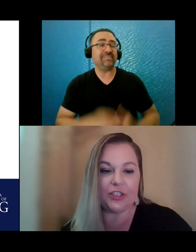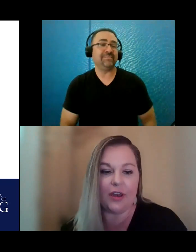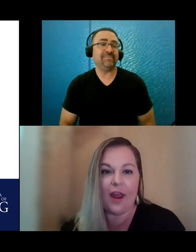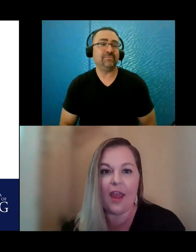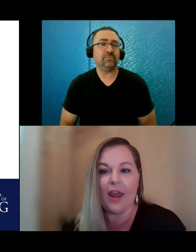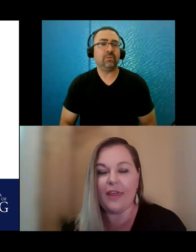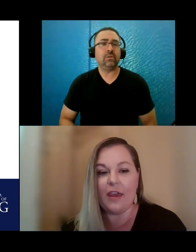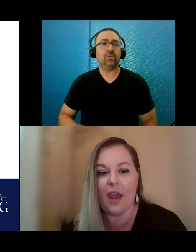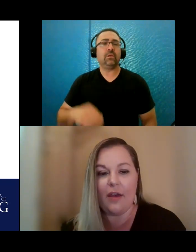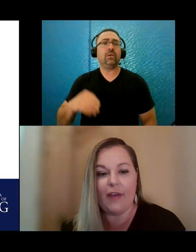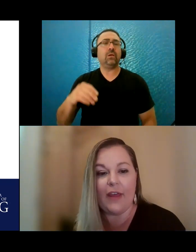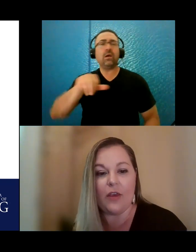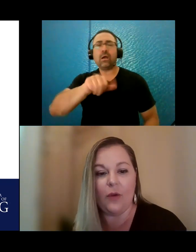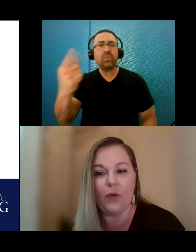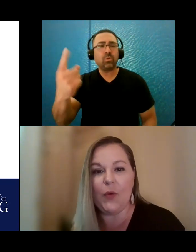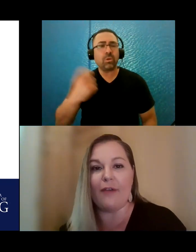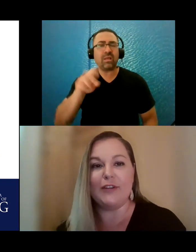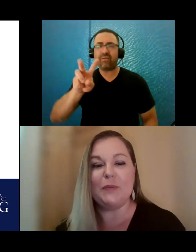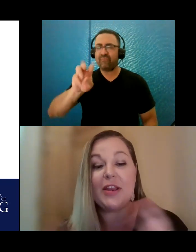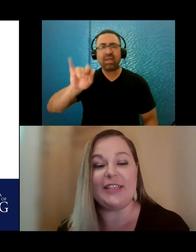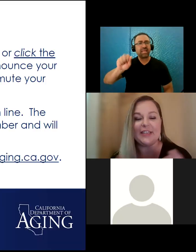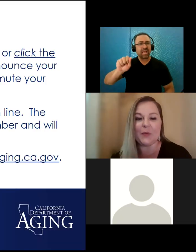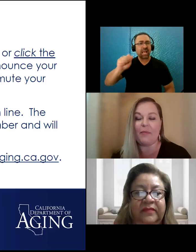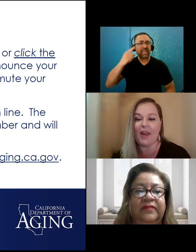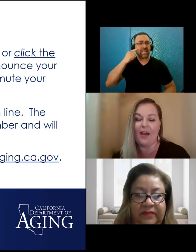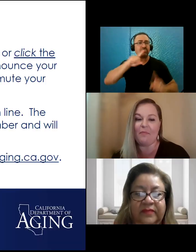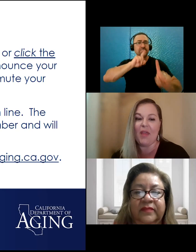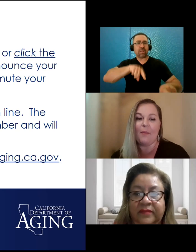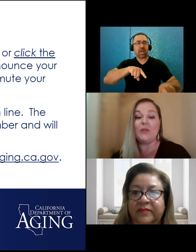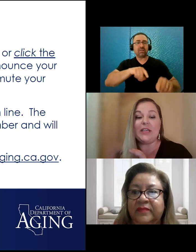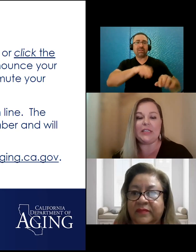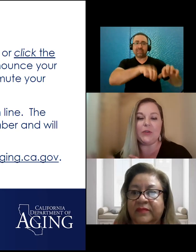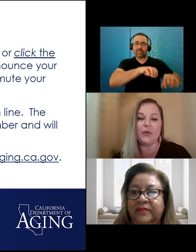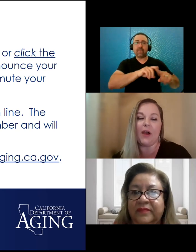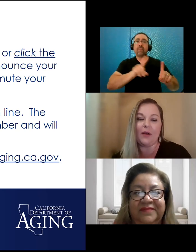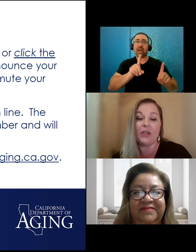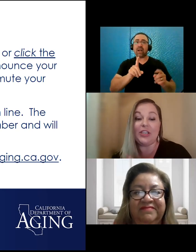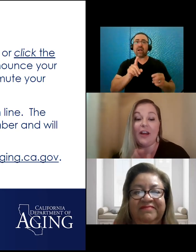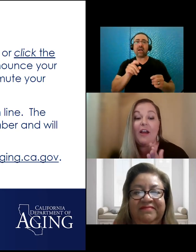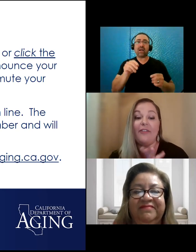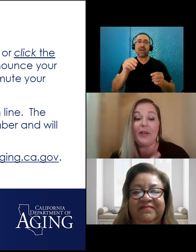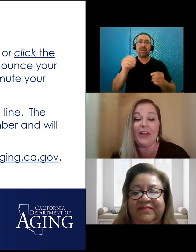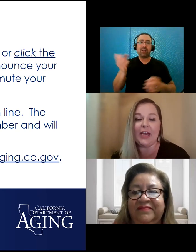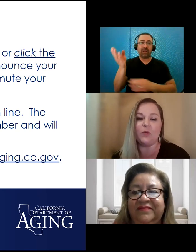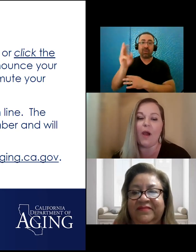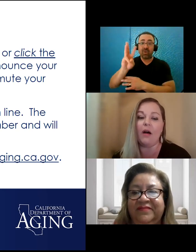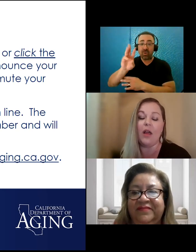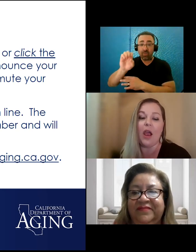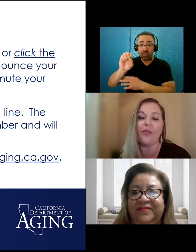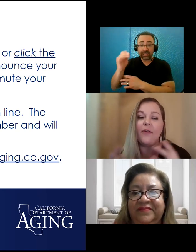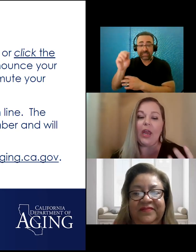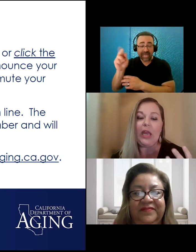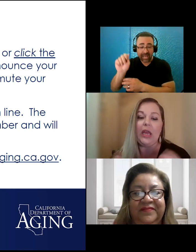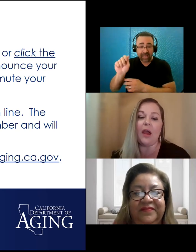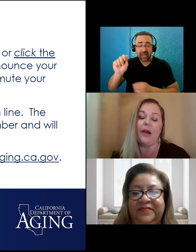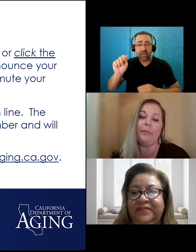is a question, and I think Felia, you have responded to this one, but posing it to Wajida La Familia as well.